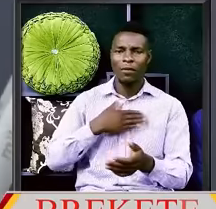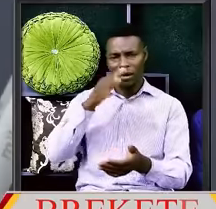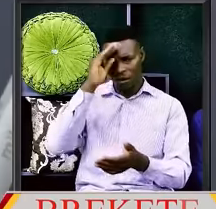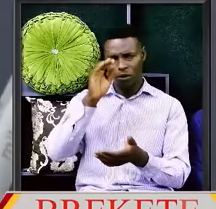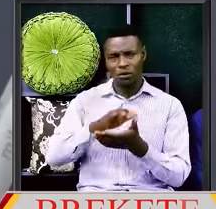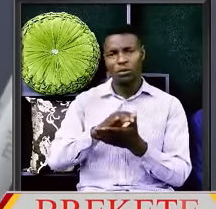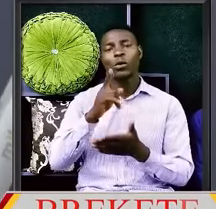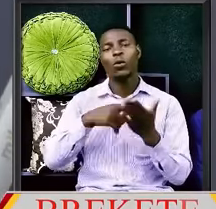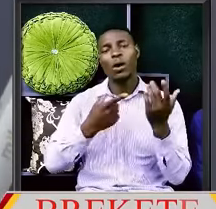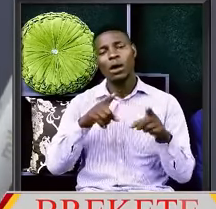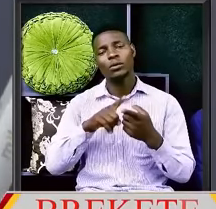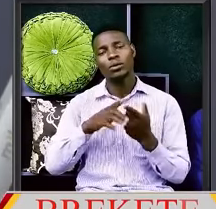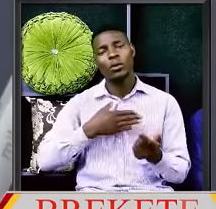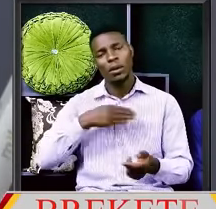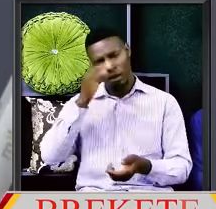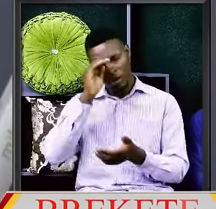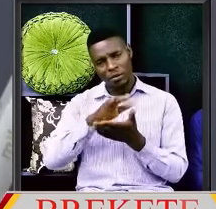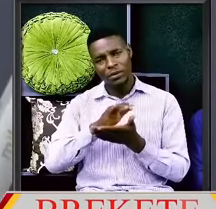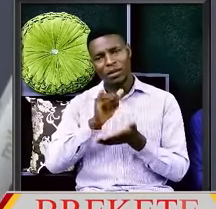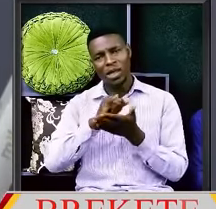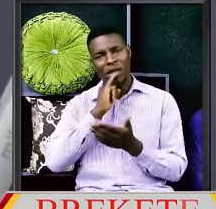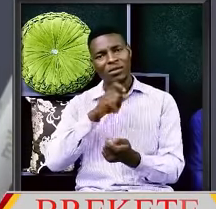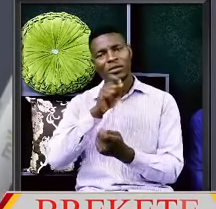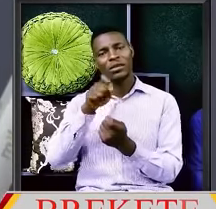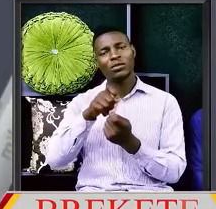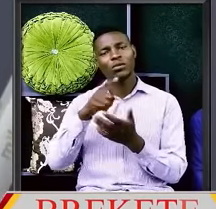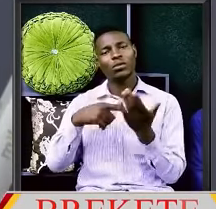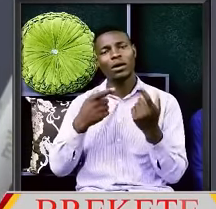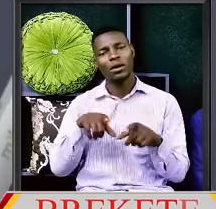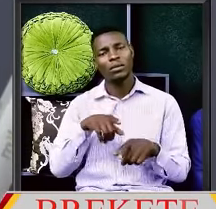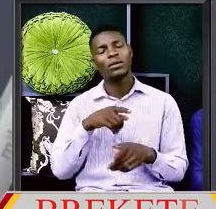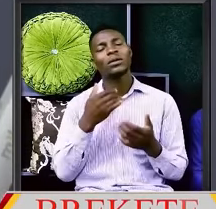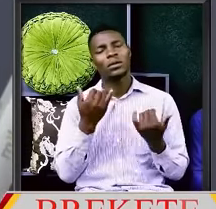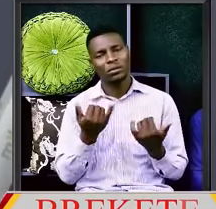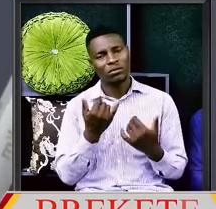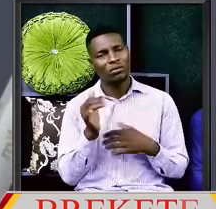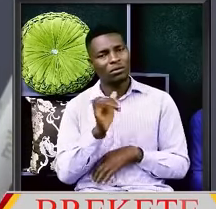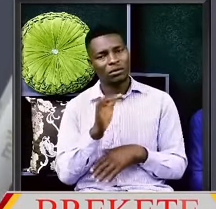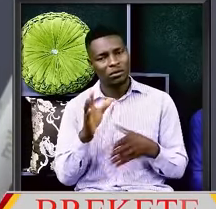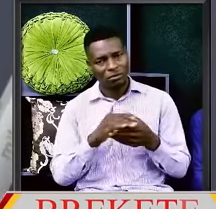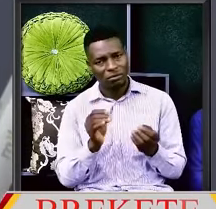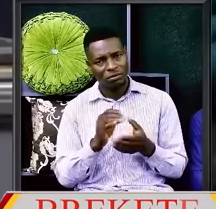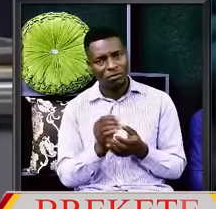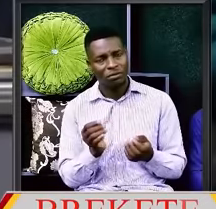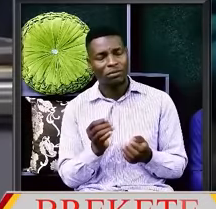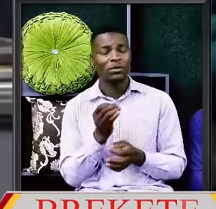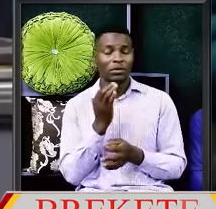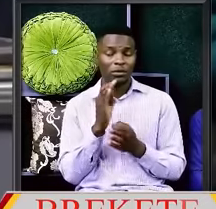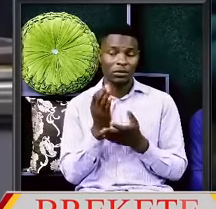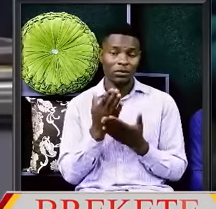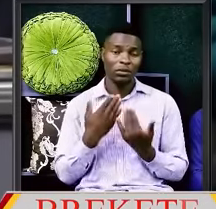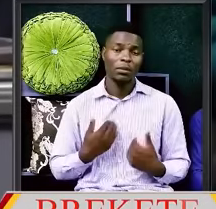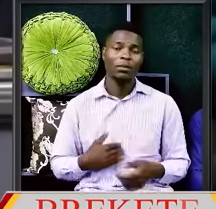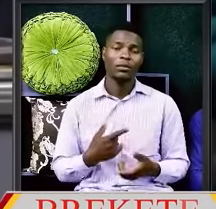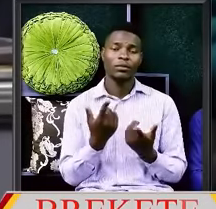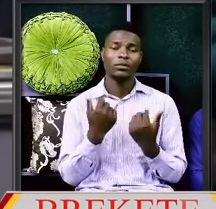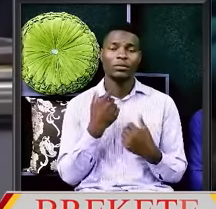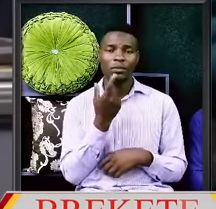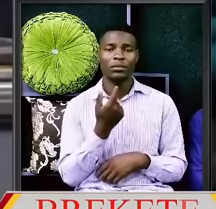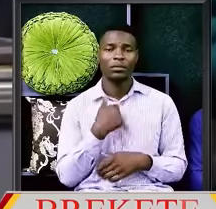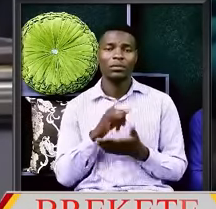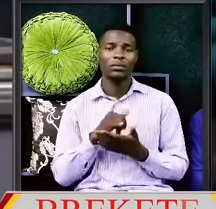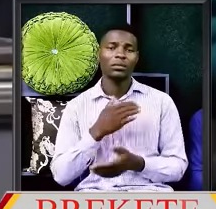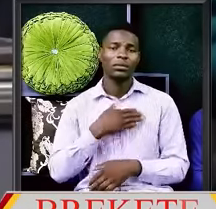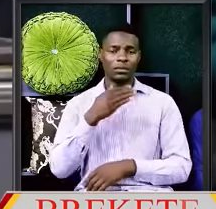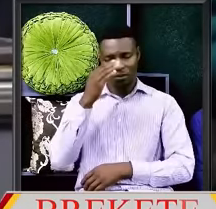exactly what I'm looking for. Now, this son is a doubt, okay? As a mother, if someone come tell me, say, my pikin